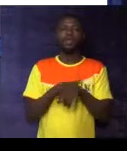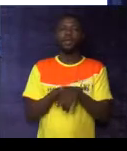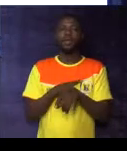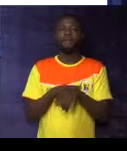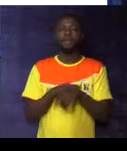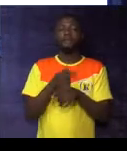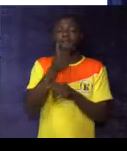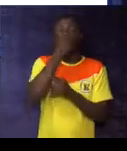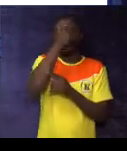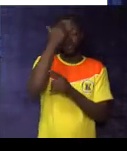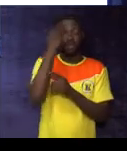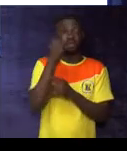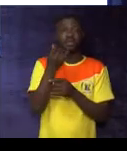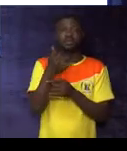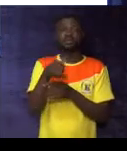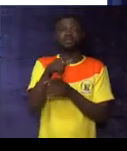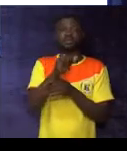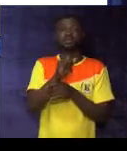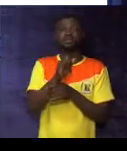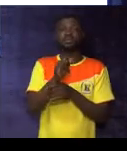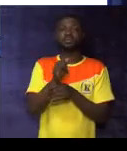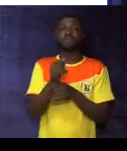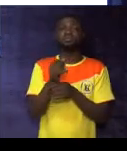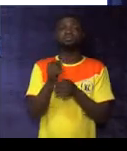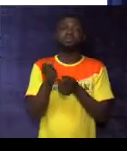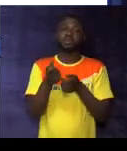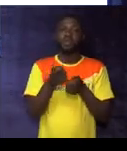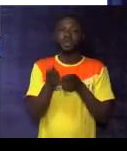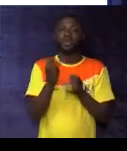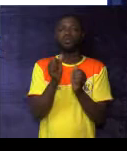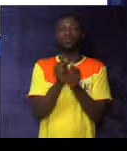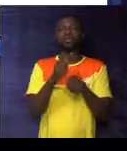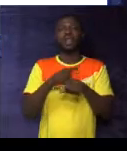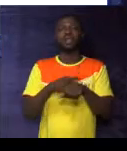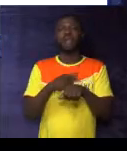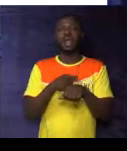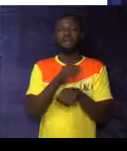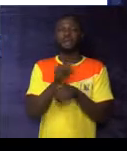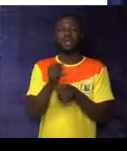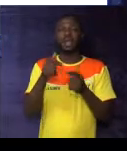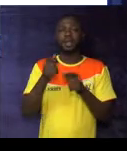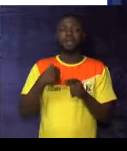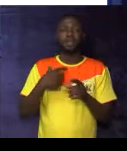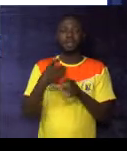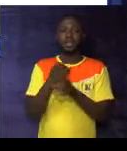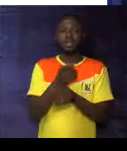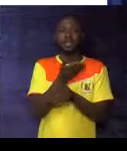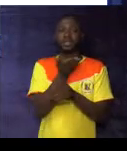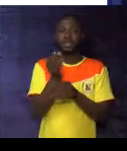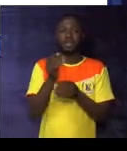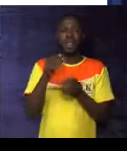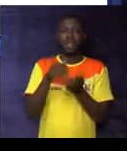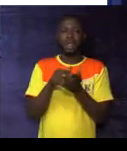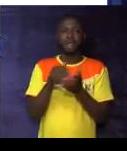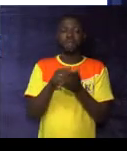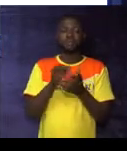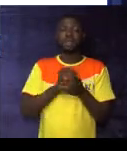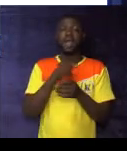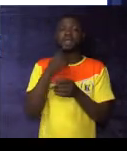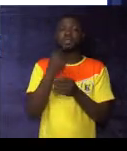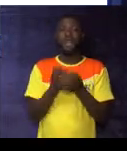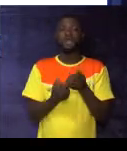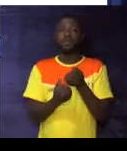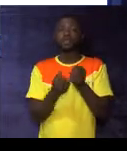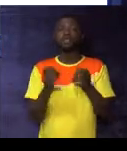conjunctions of time because they deal with timing. Let me take this